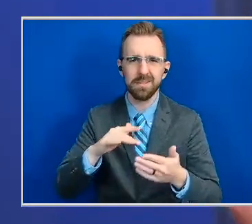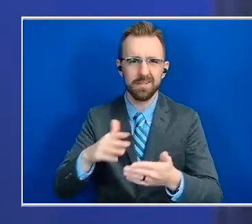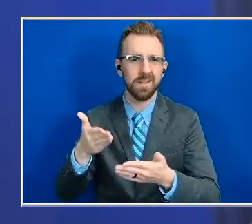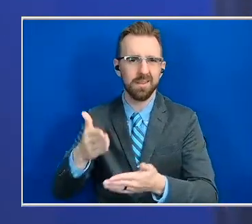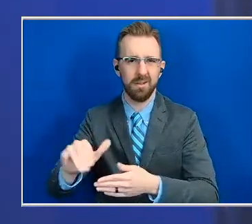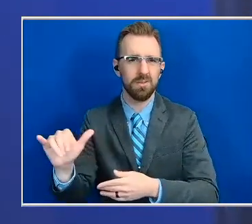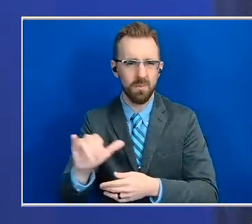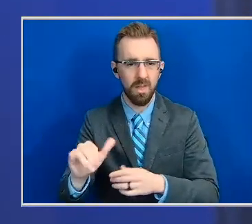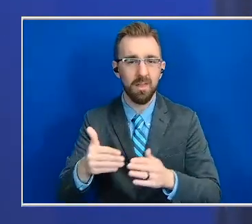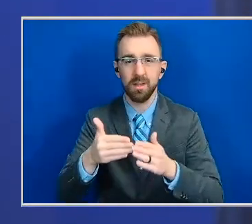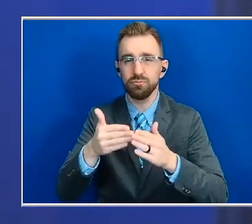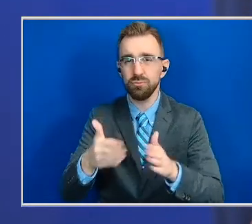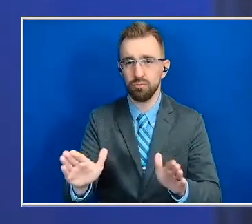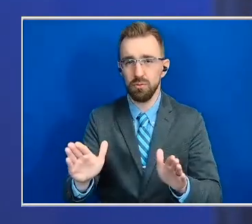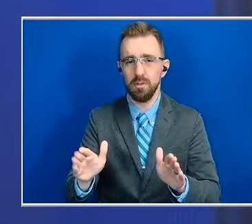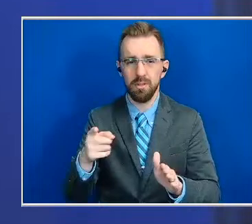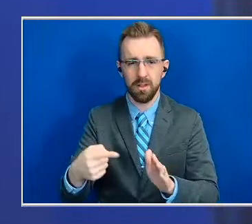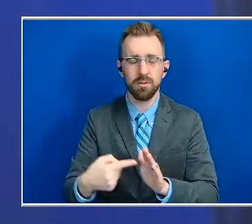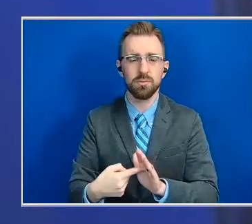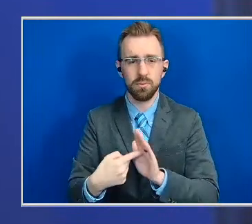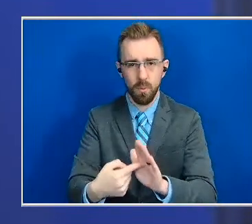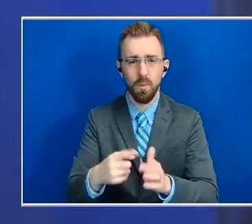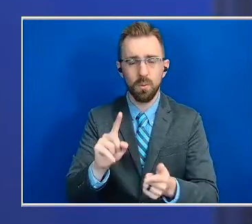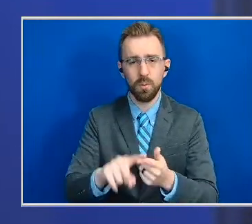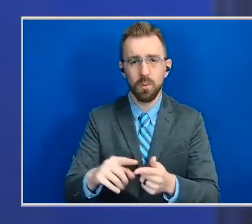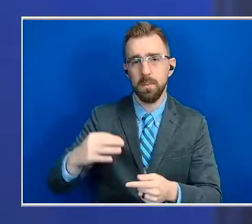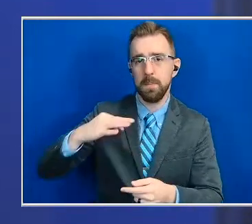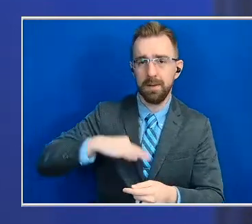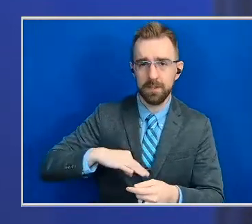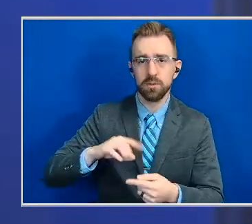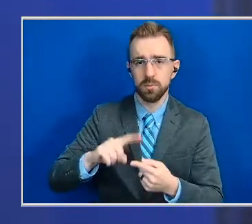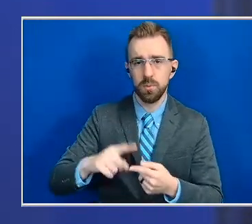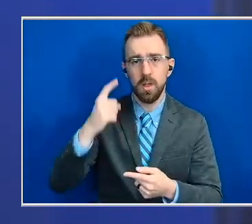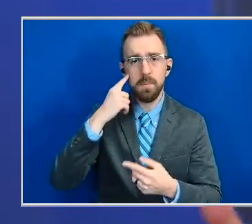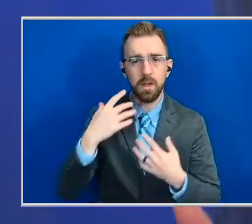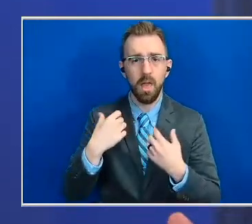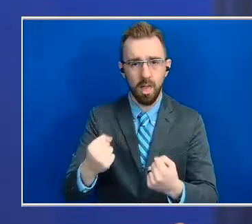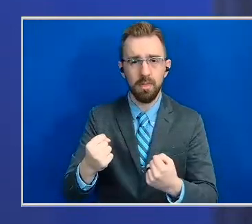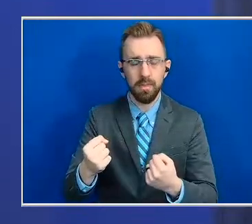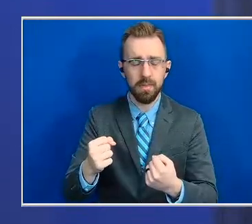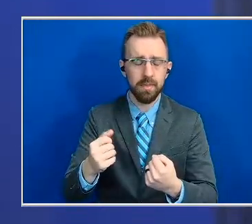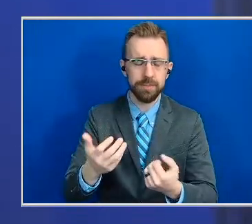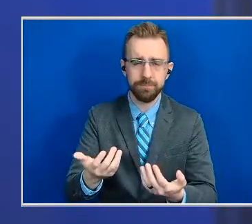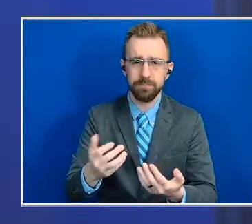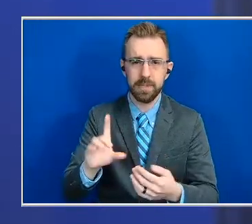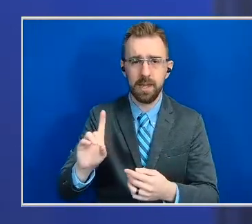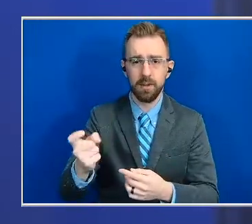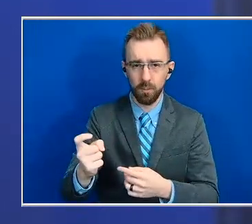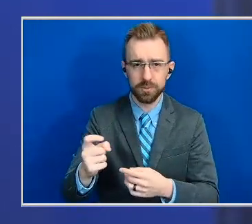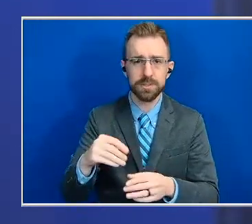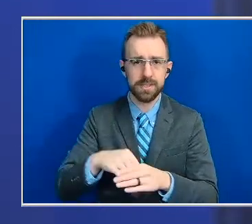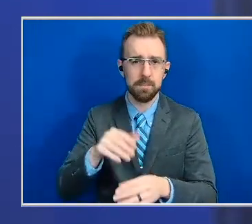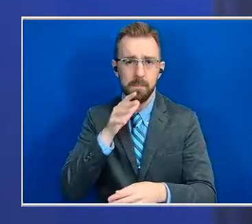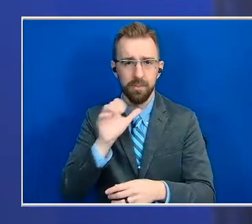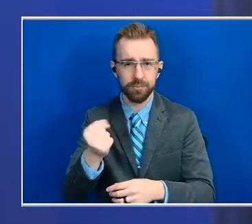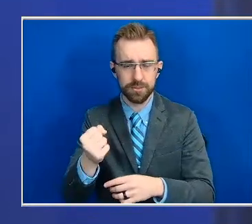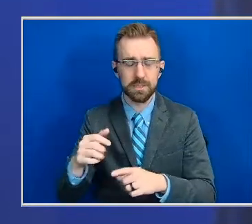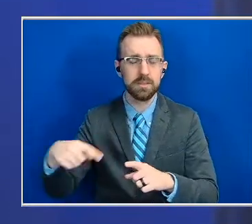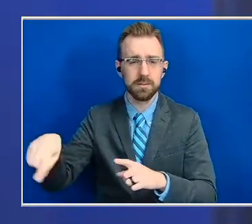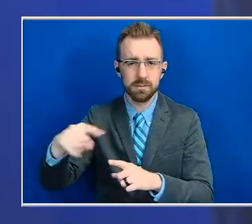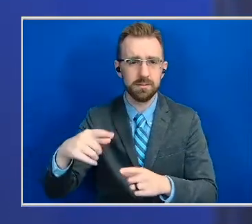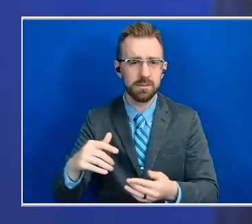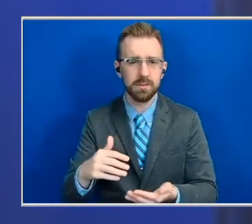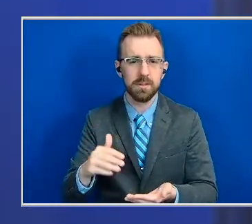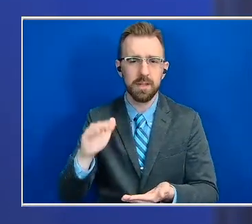general, it's shown to be beneficial to the mental health diagnosis in moms, usually lesser anxiety and all of